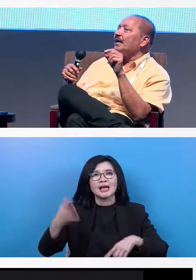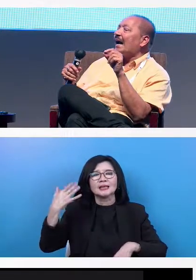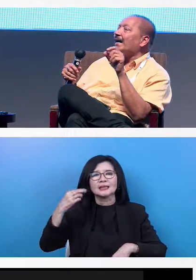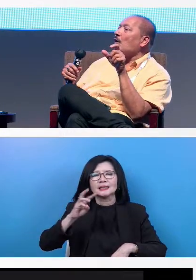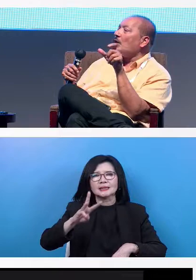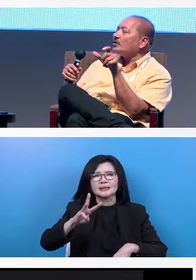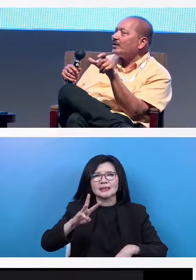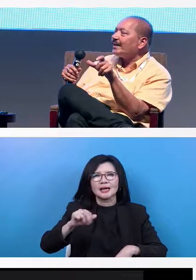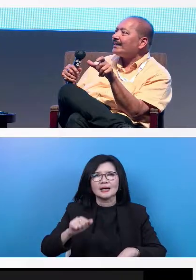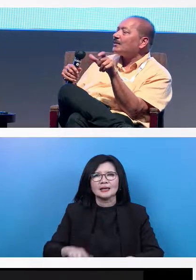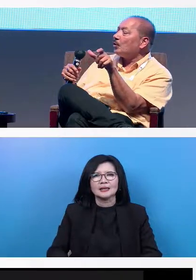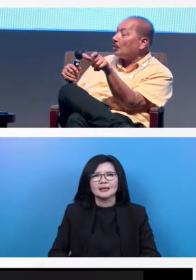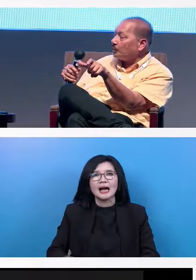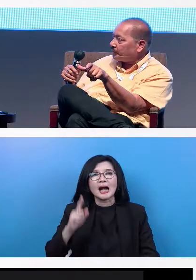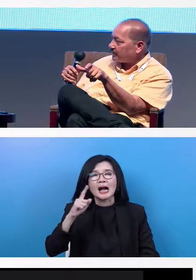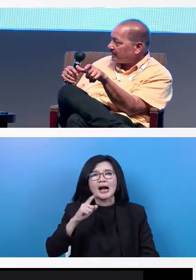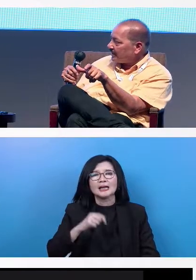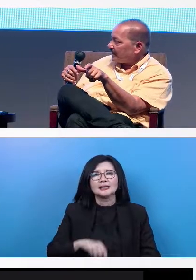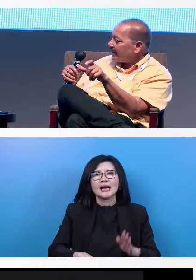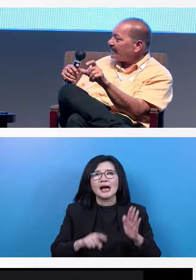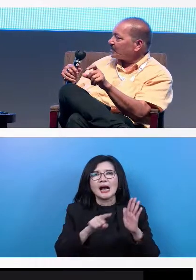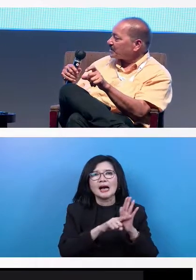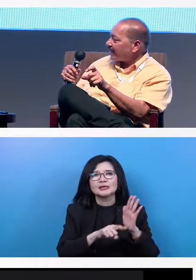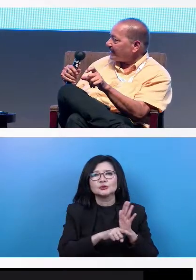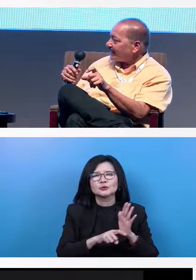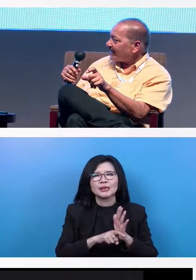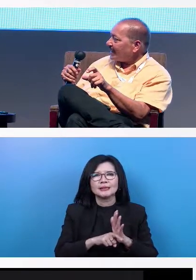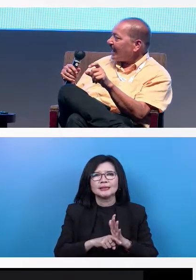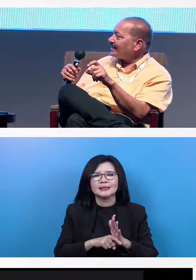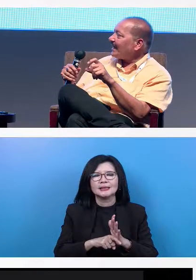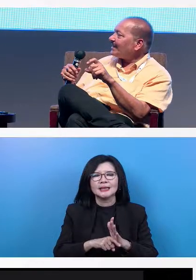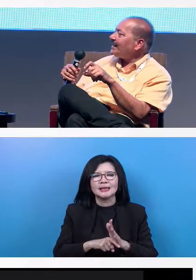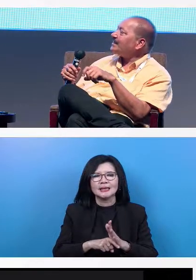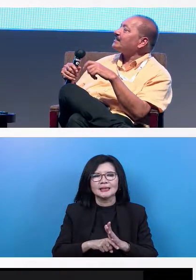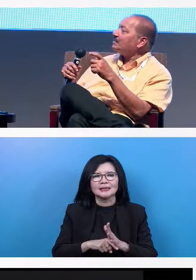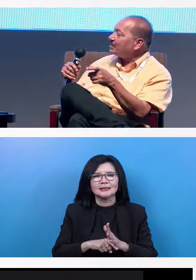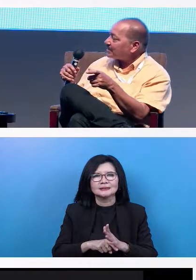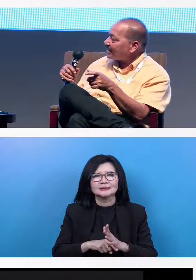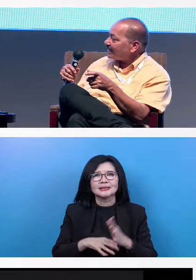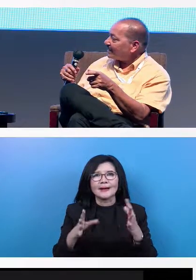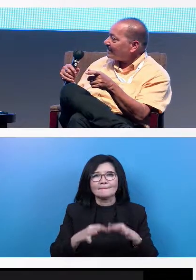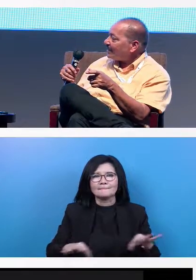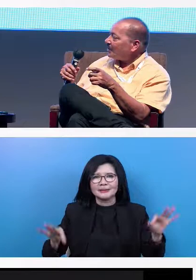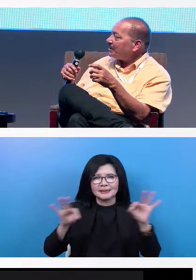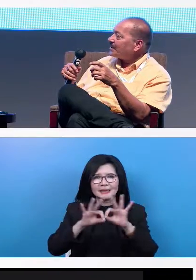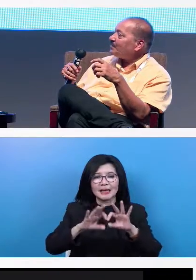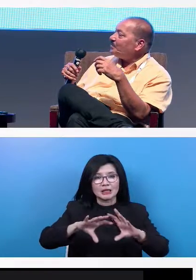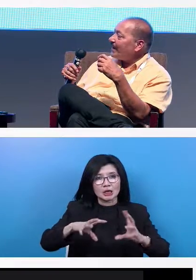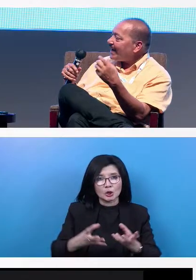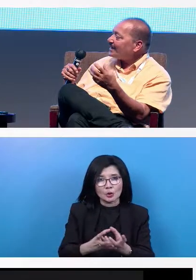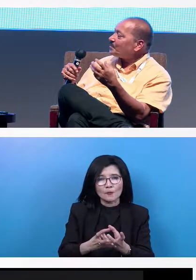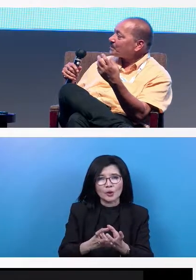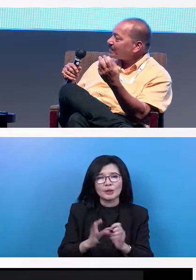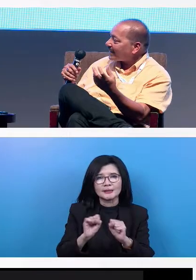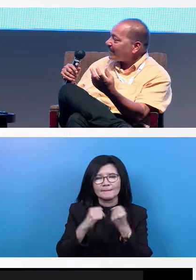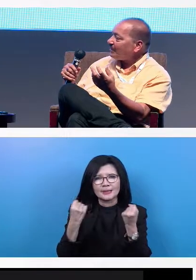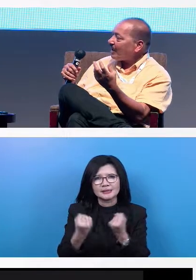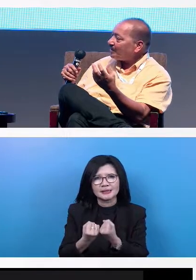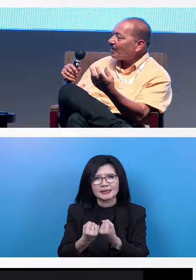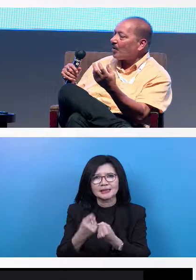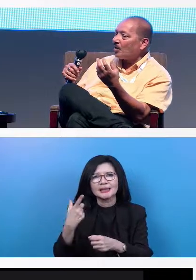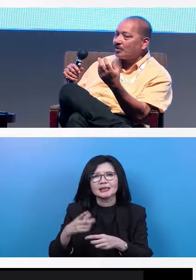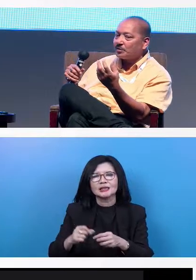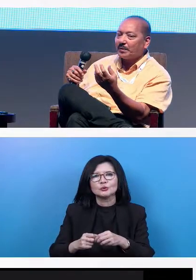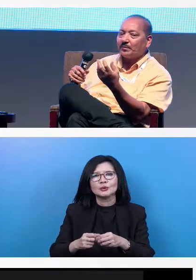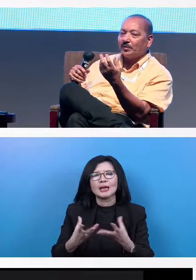of an alternate group in the society, and that is the civil society, which can bring the perspective